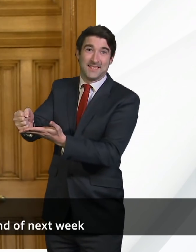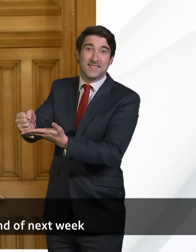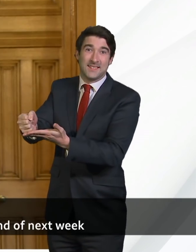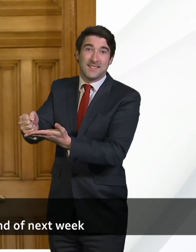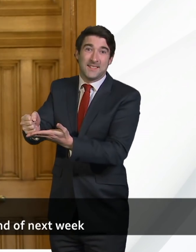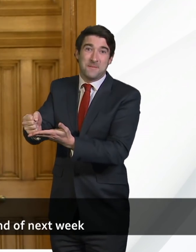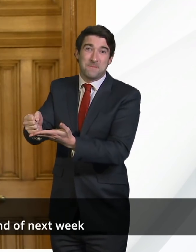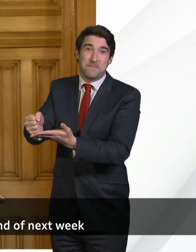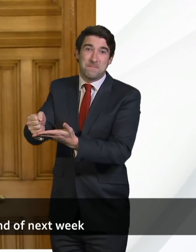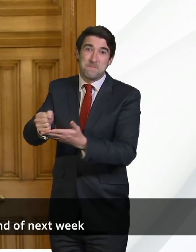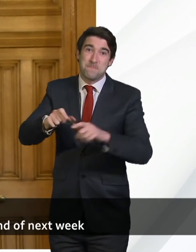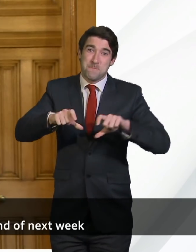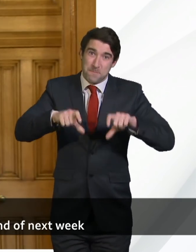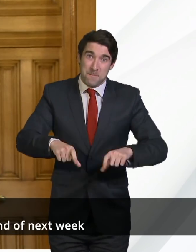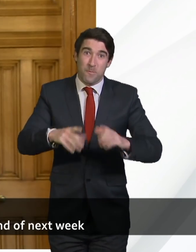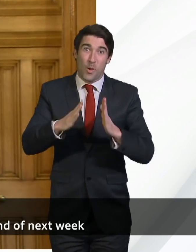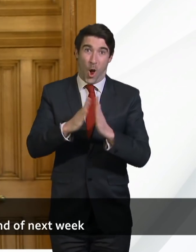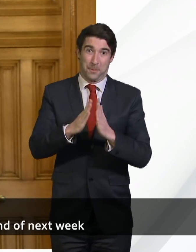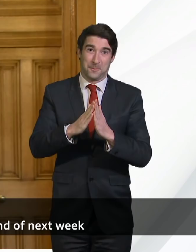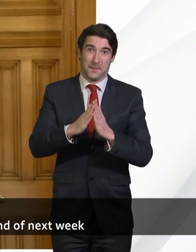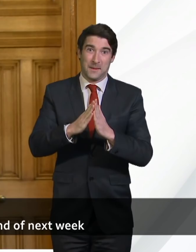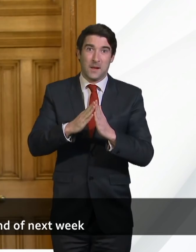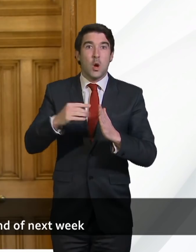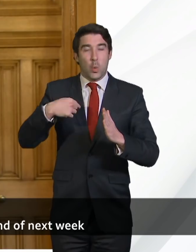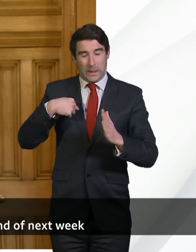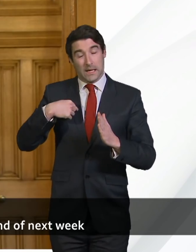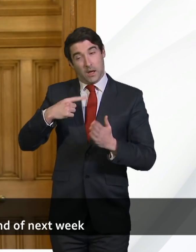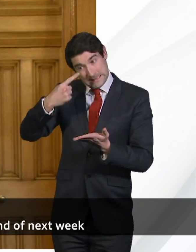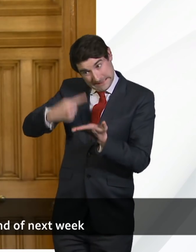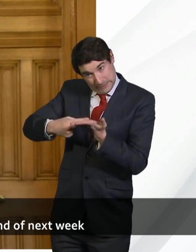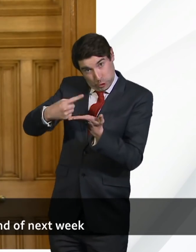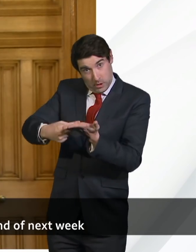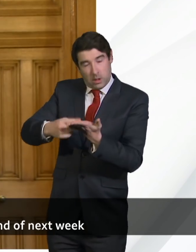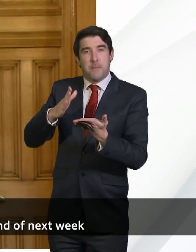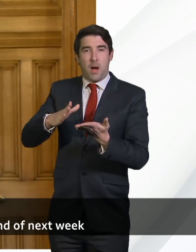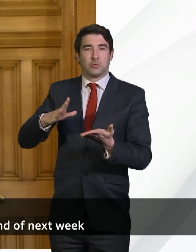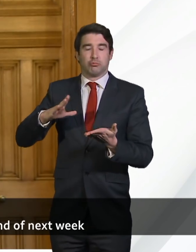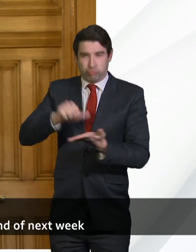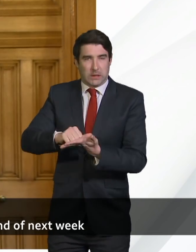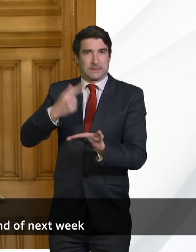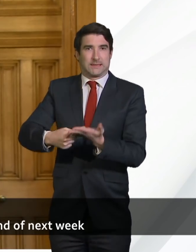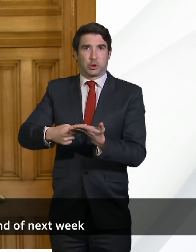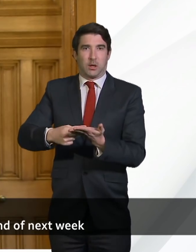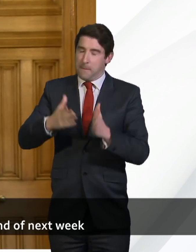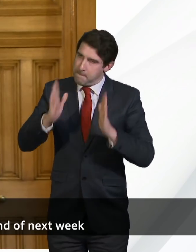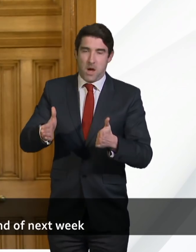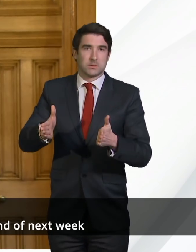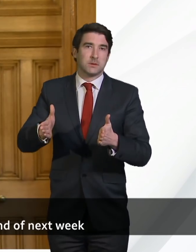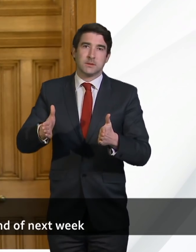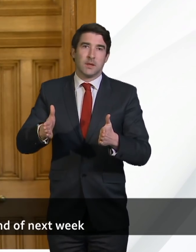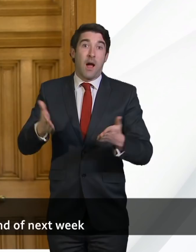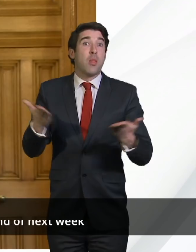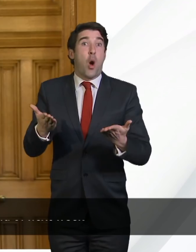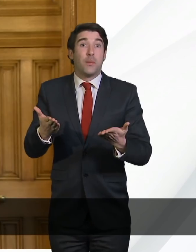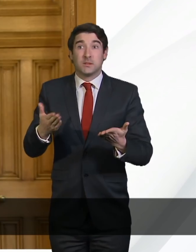right time. And the most important thing right now is that people continue to follow the government's guidance until we've